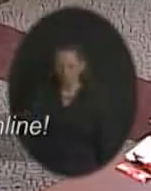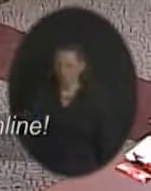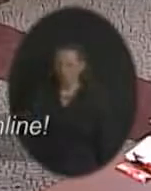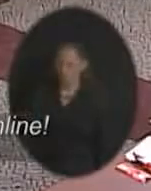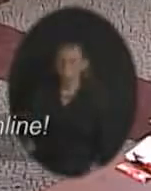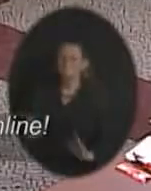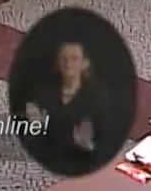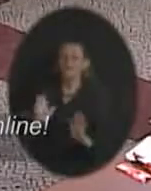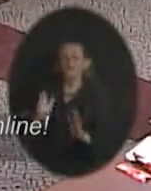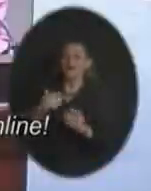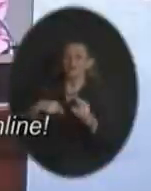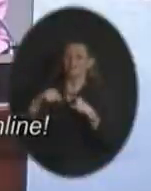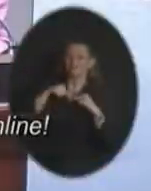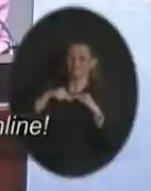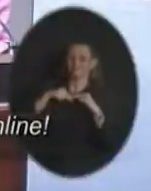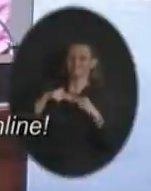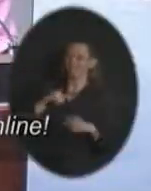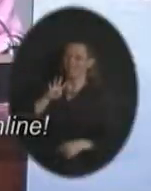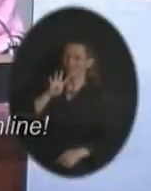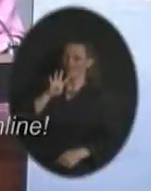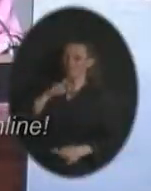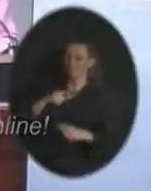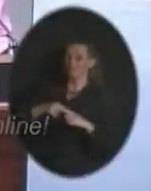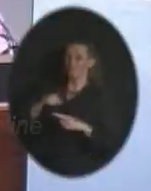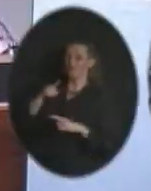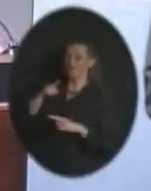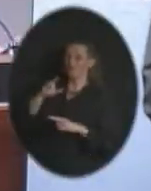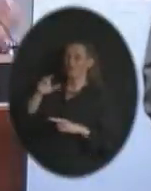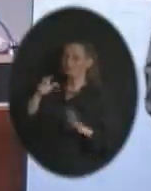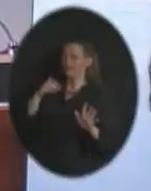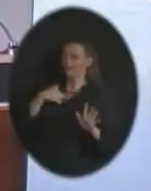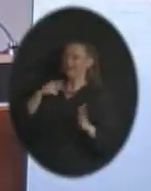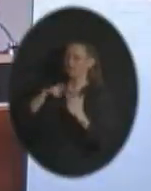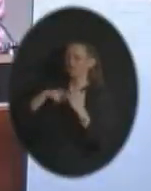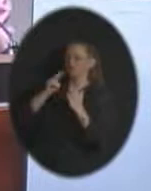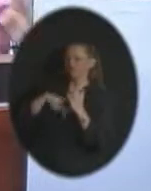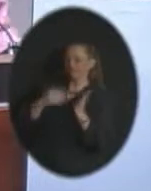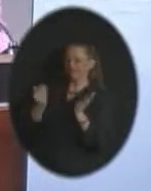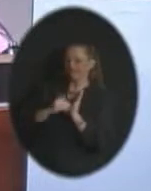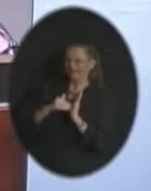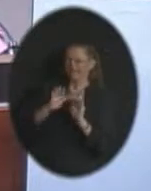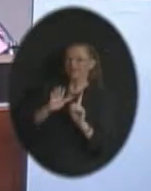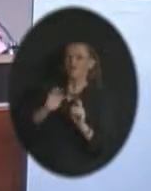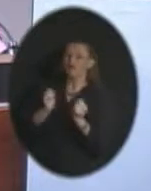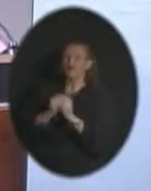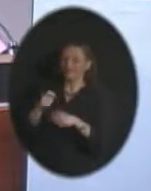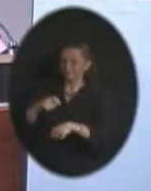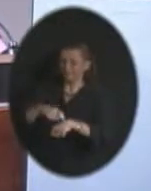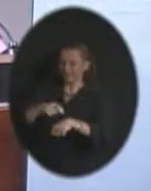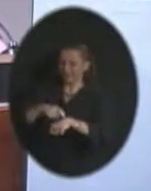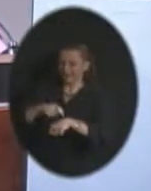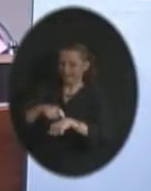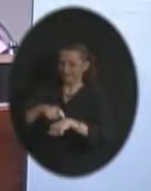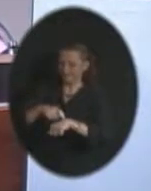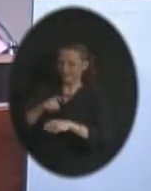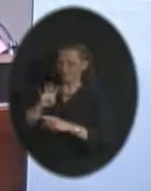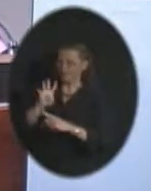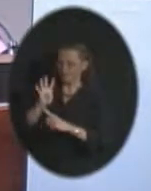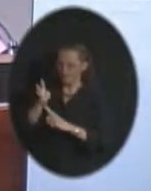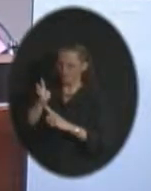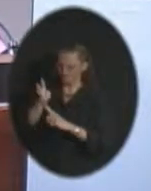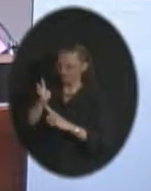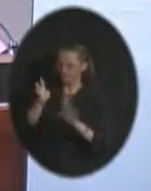Seconds. The rear of the 4x100, no. Absolutely. I'm going to do that again. With a time of 4